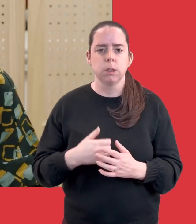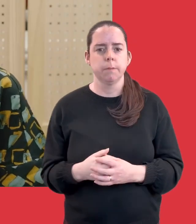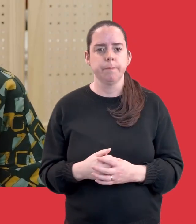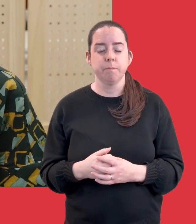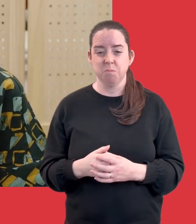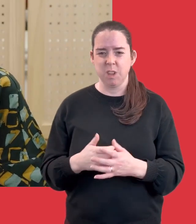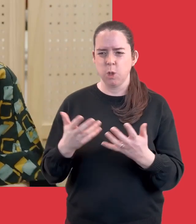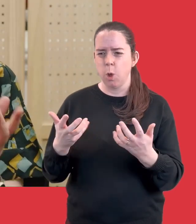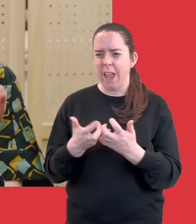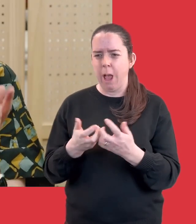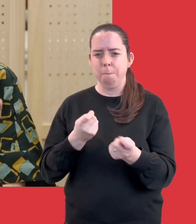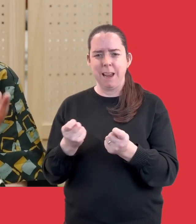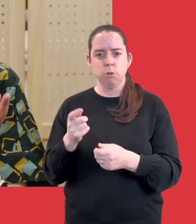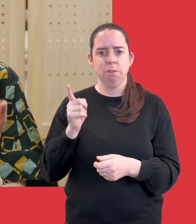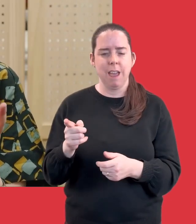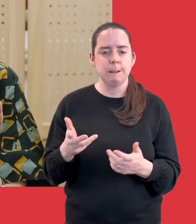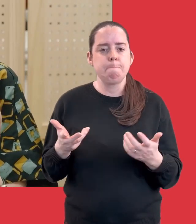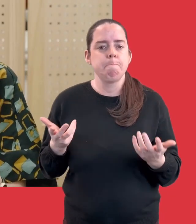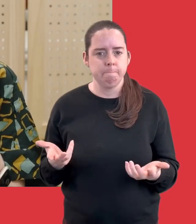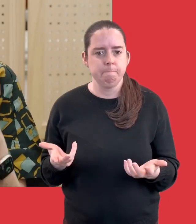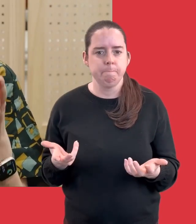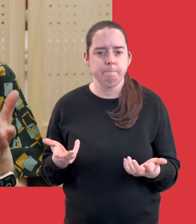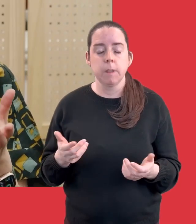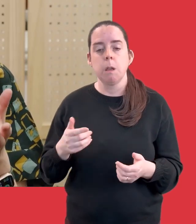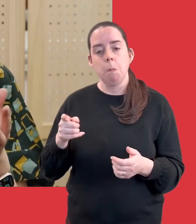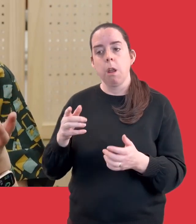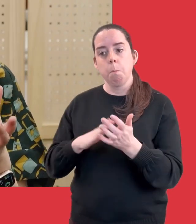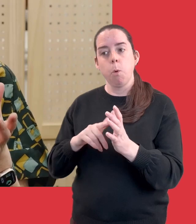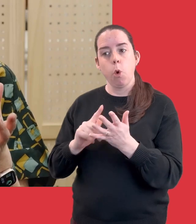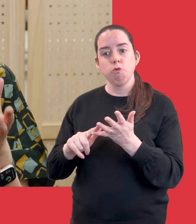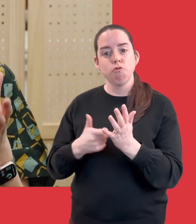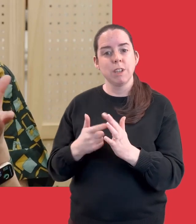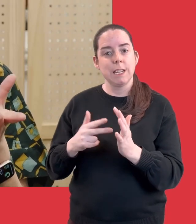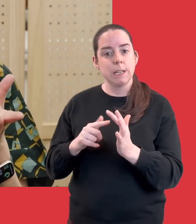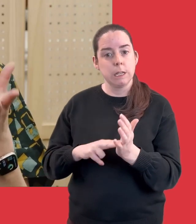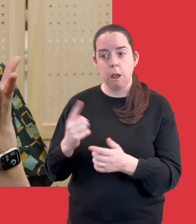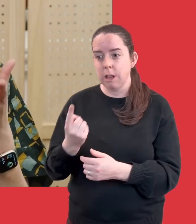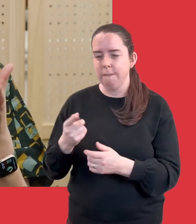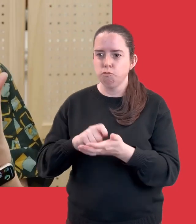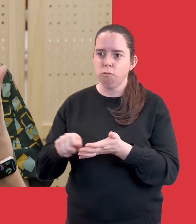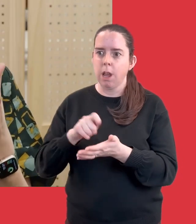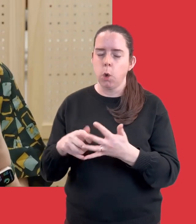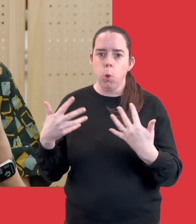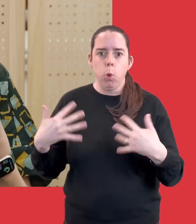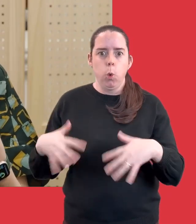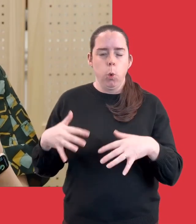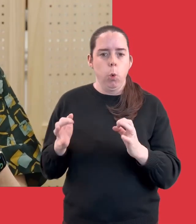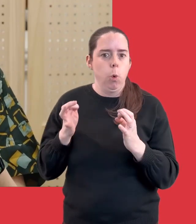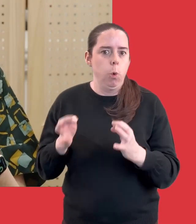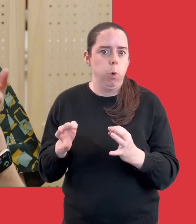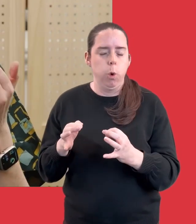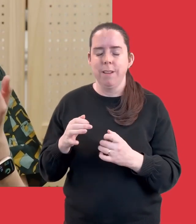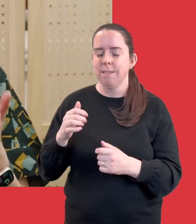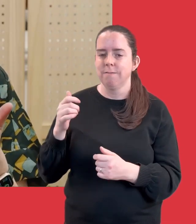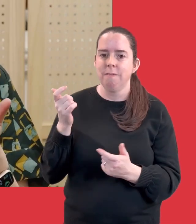heartstrings. So where's the kind of counterpoint to that? But knowing Maureen, Maureen is such a dynamic, brilliant writer,